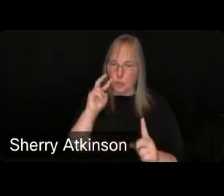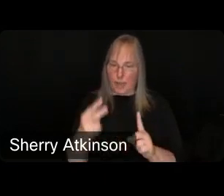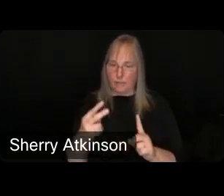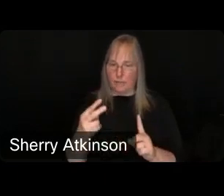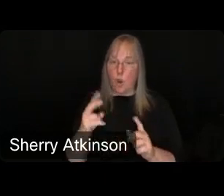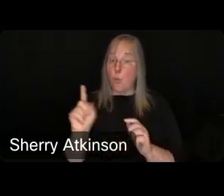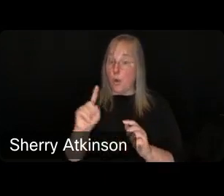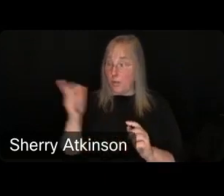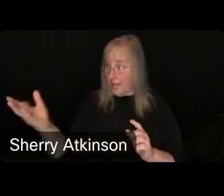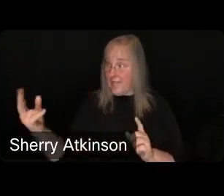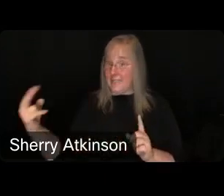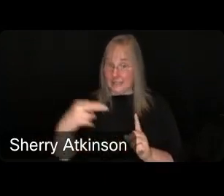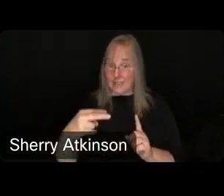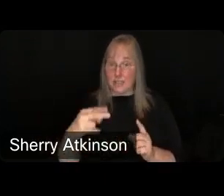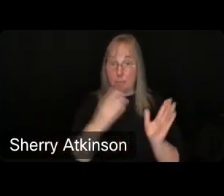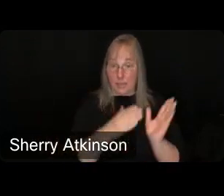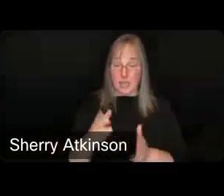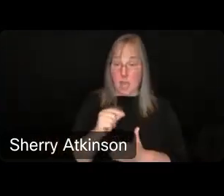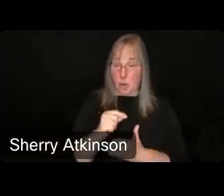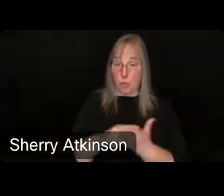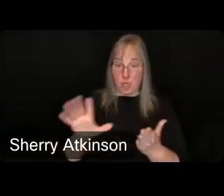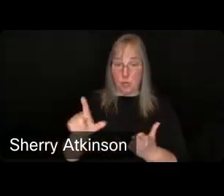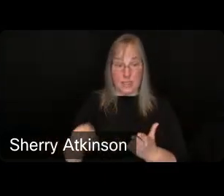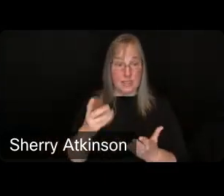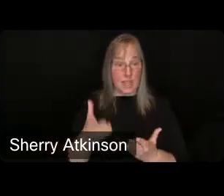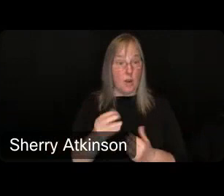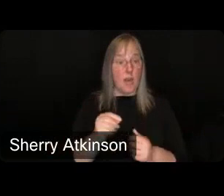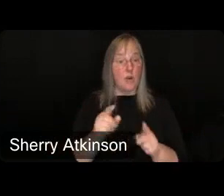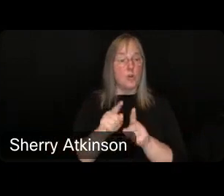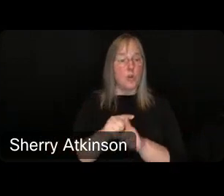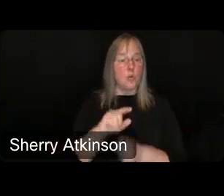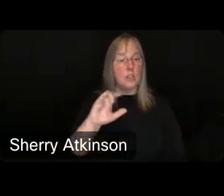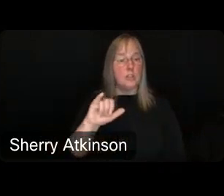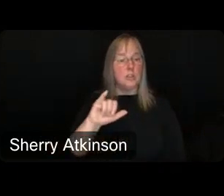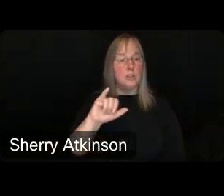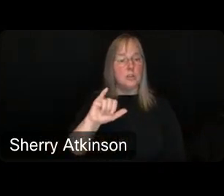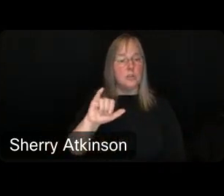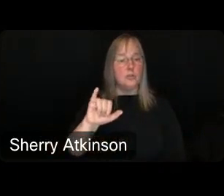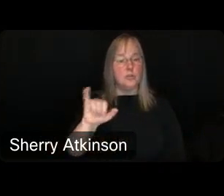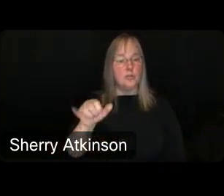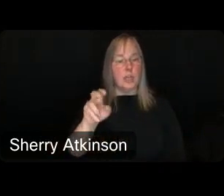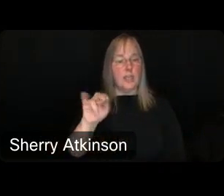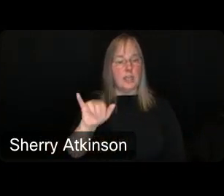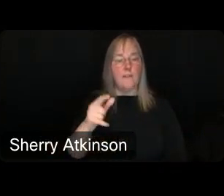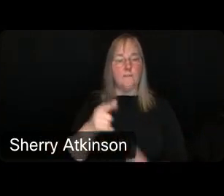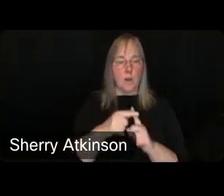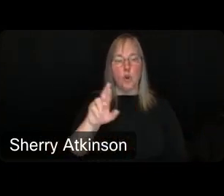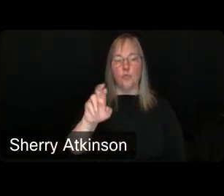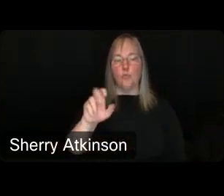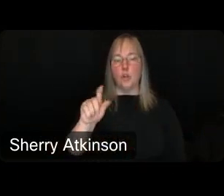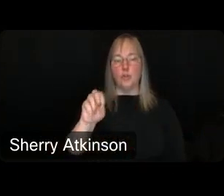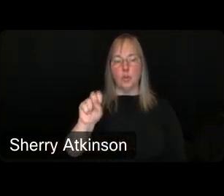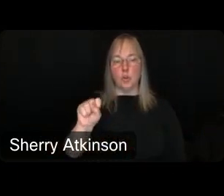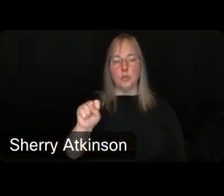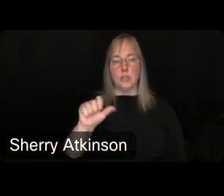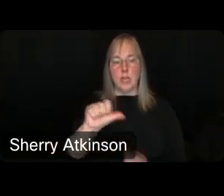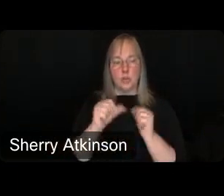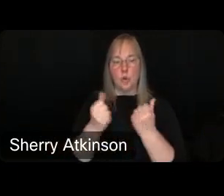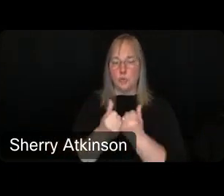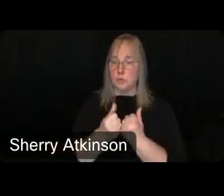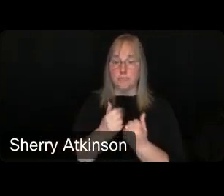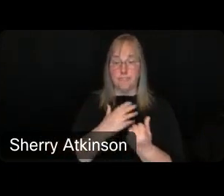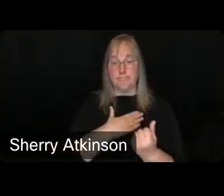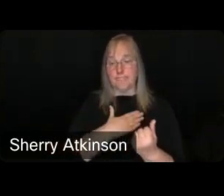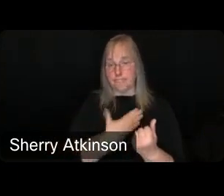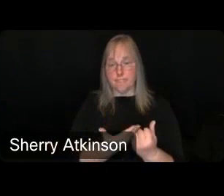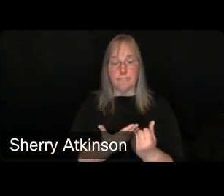the needs there. And also Jimmy from Realtors Associations kindly agreed to provide a